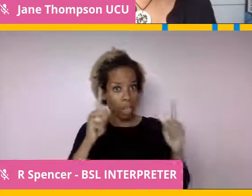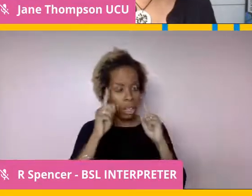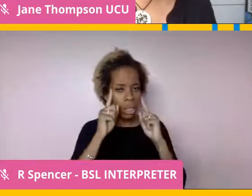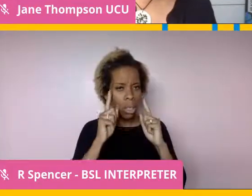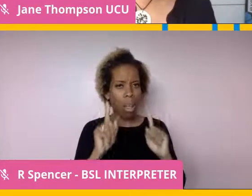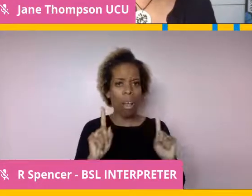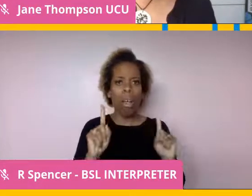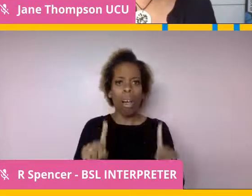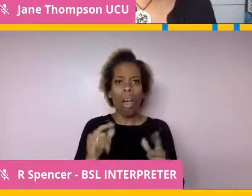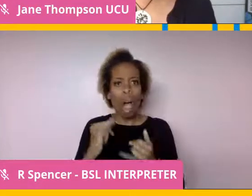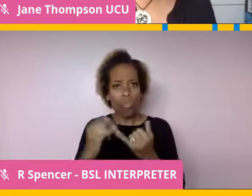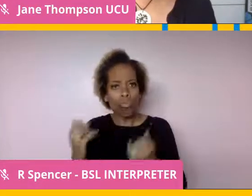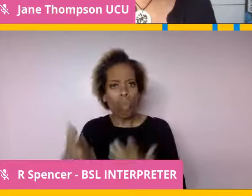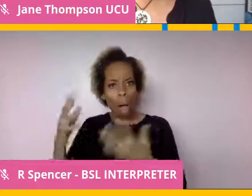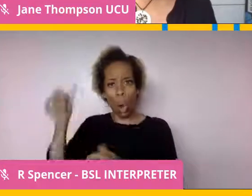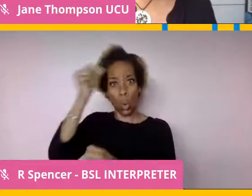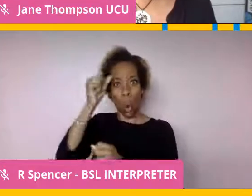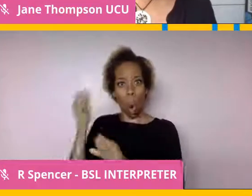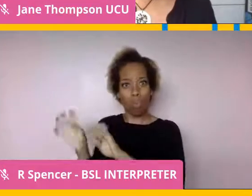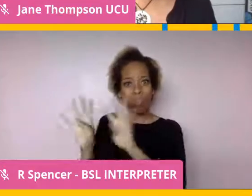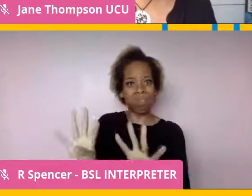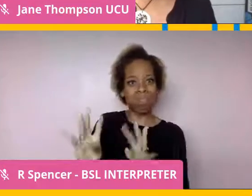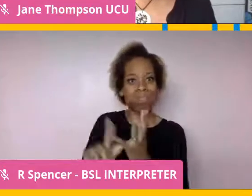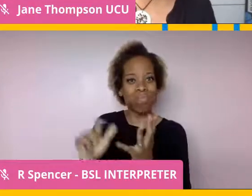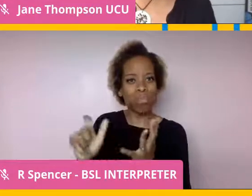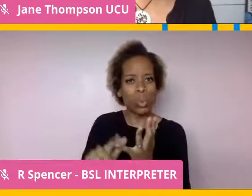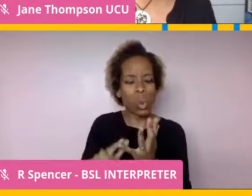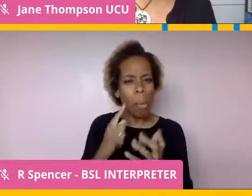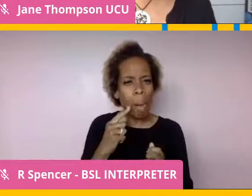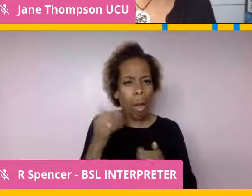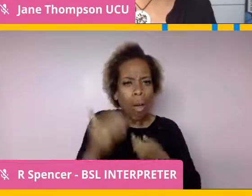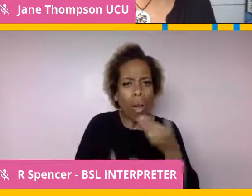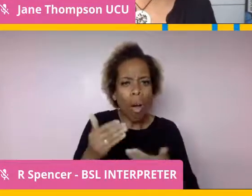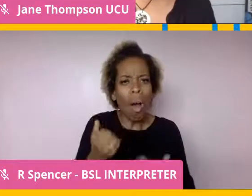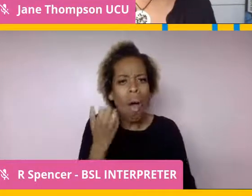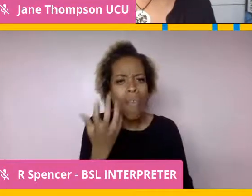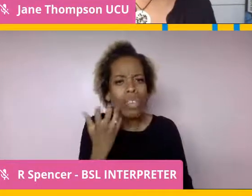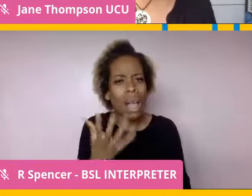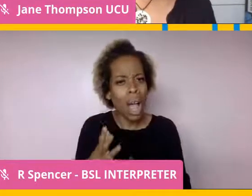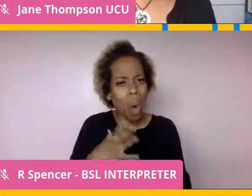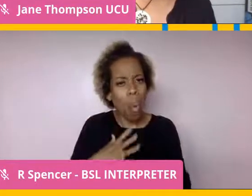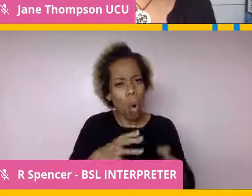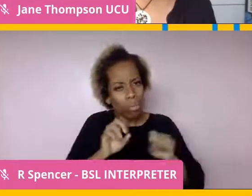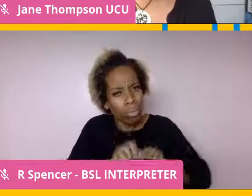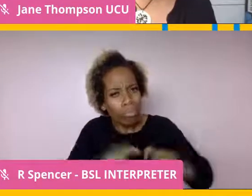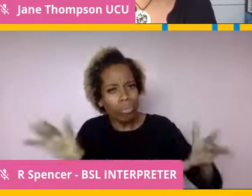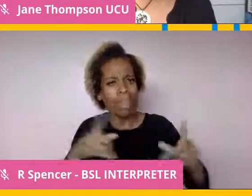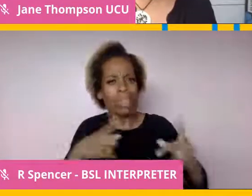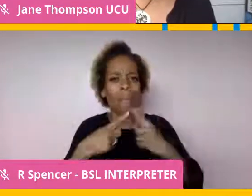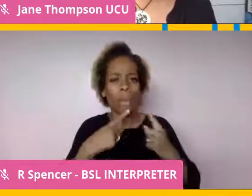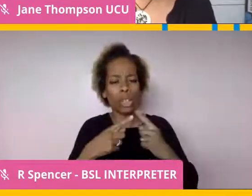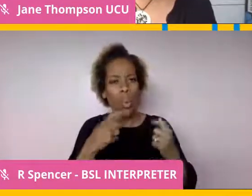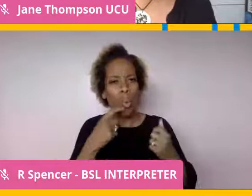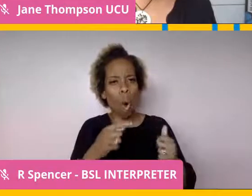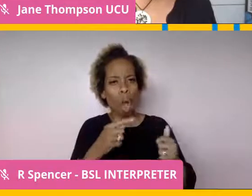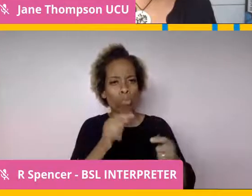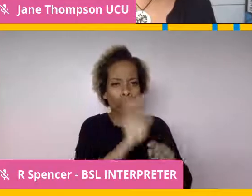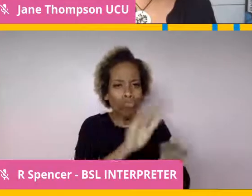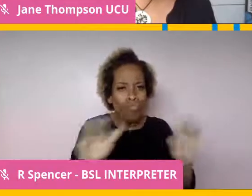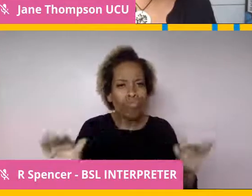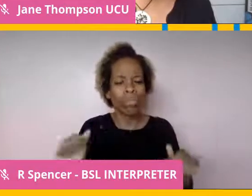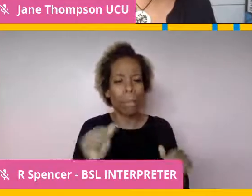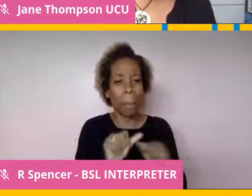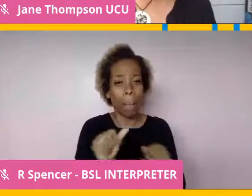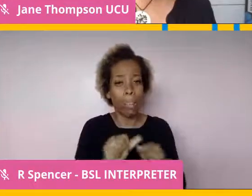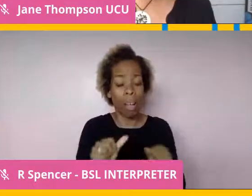a strike. Asking what other things can be done to spread the message on a wider scale in a more positive light. I think a lot of the speakers so far have addressed